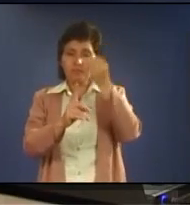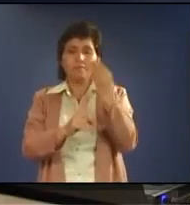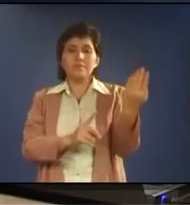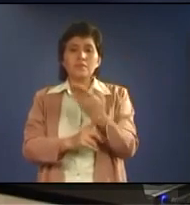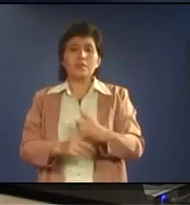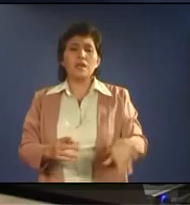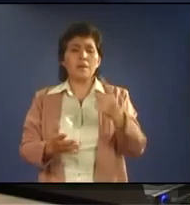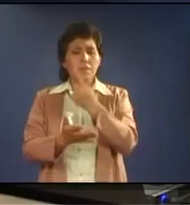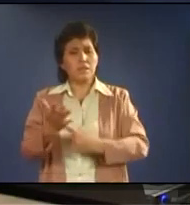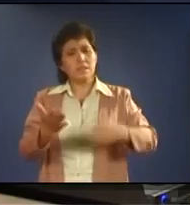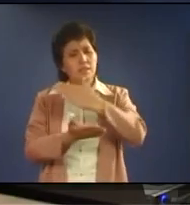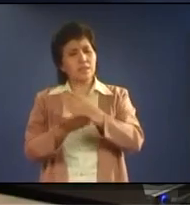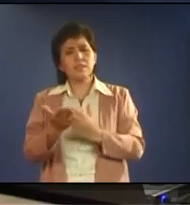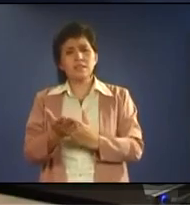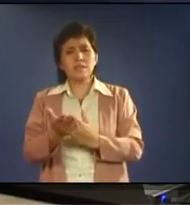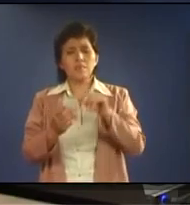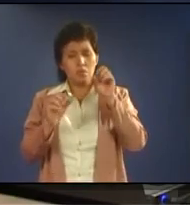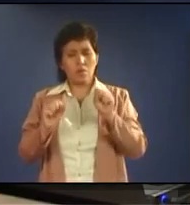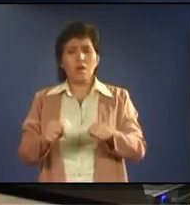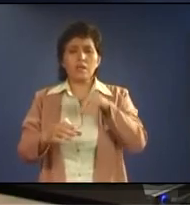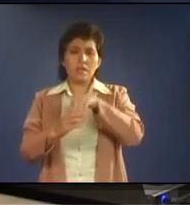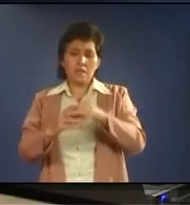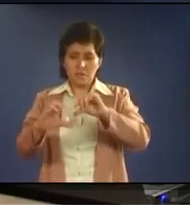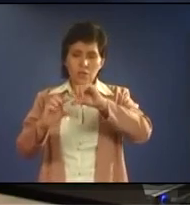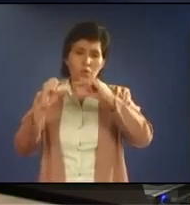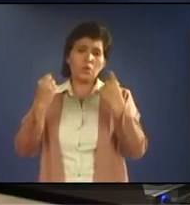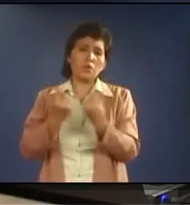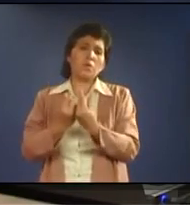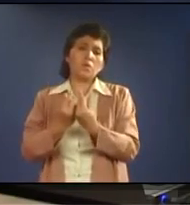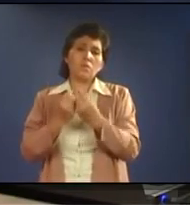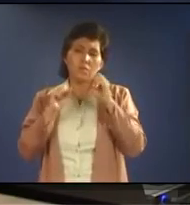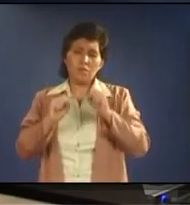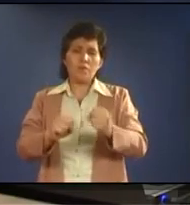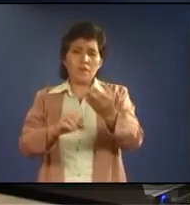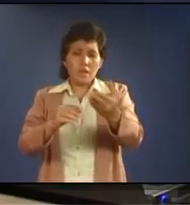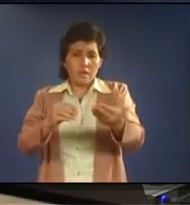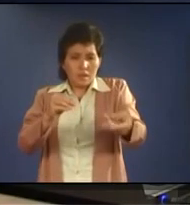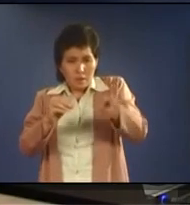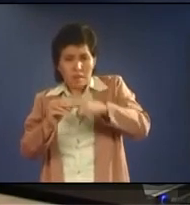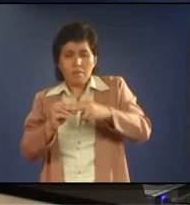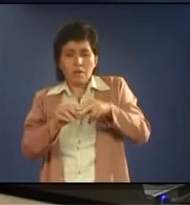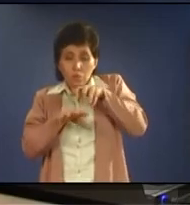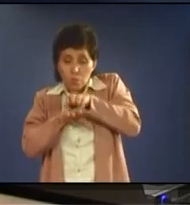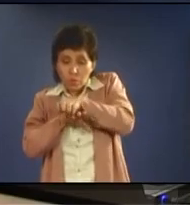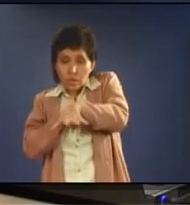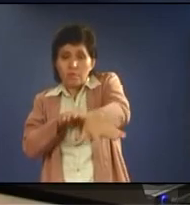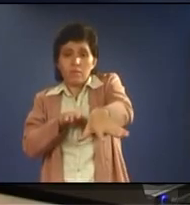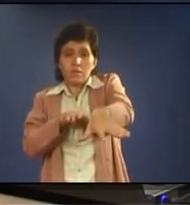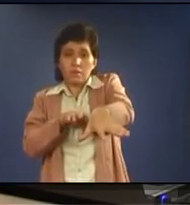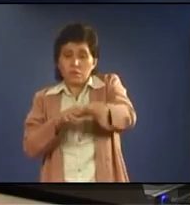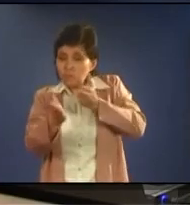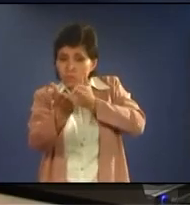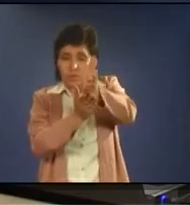to some extent, when you are in a group, you tend to to influence directly